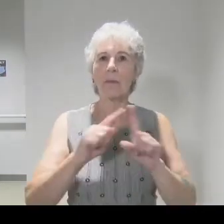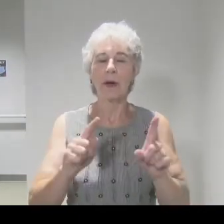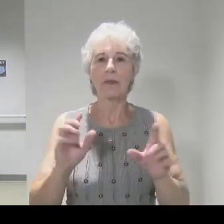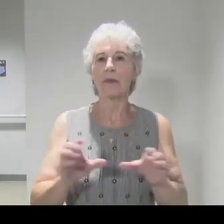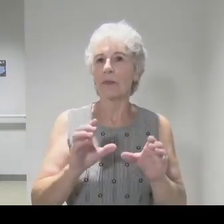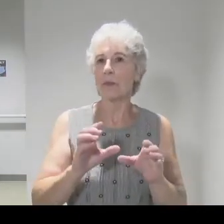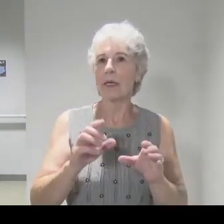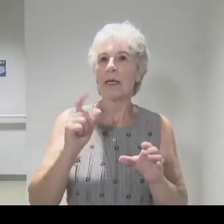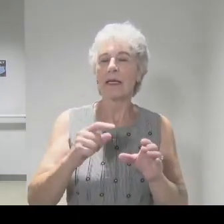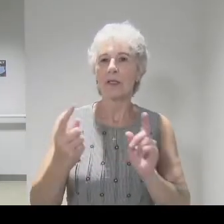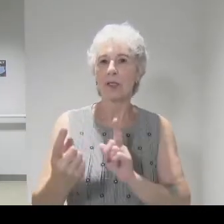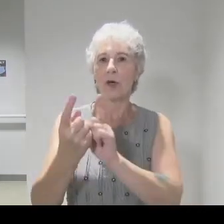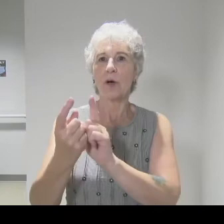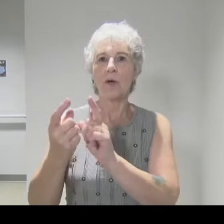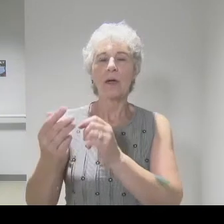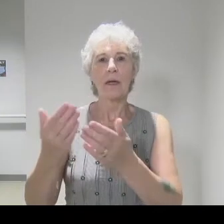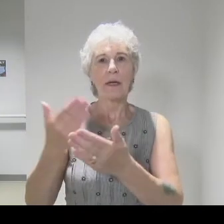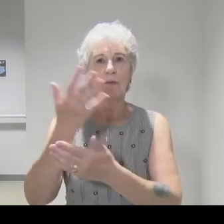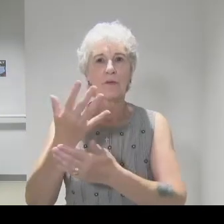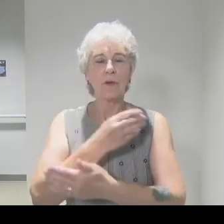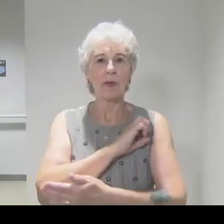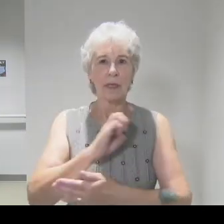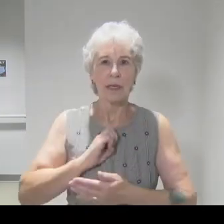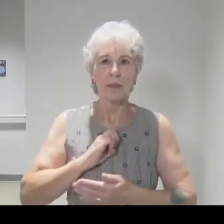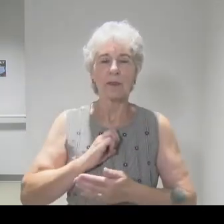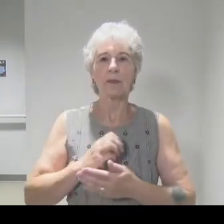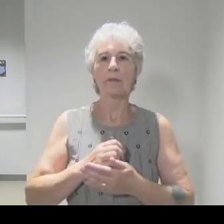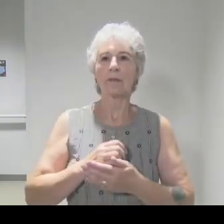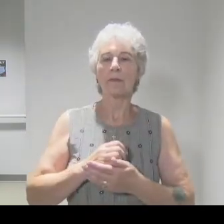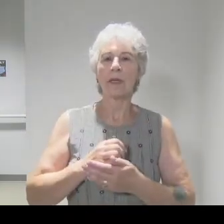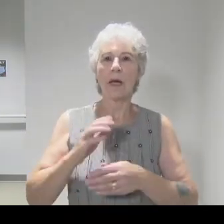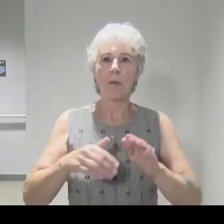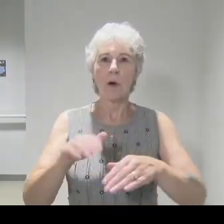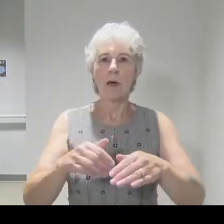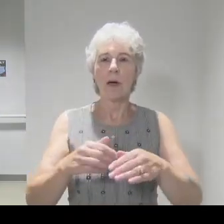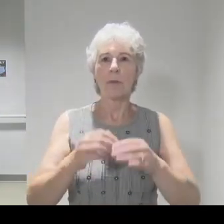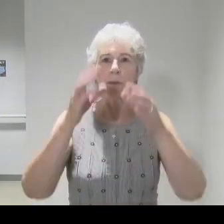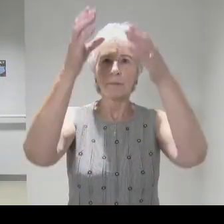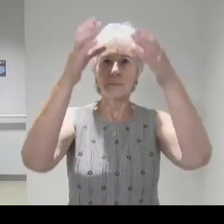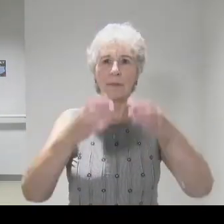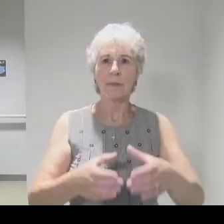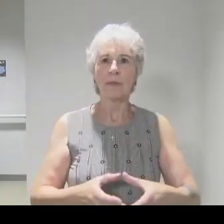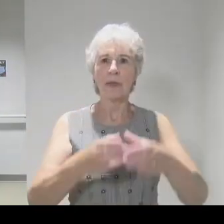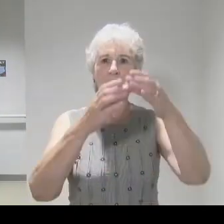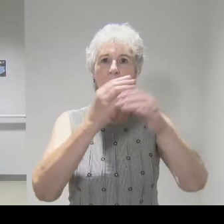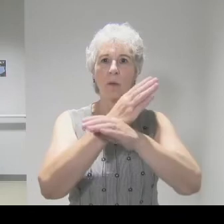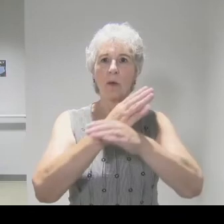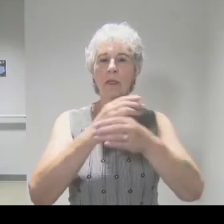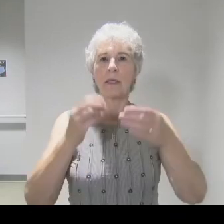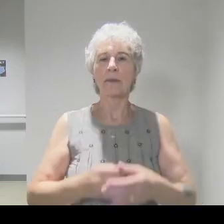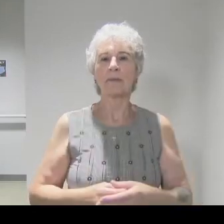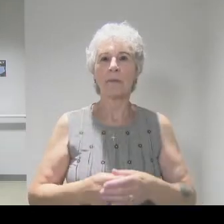go before the elders in public and walk up to a post, and an elder would take an awl, which